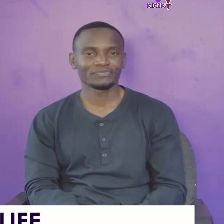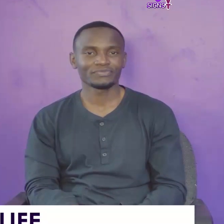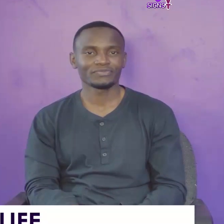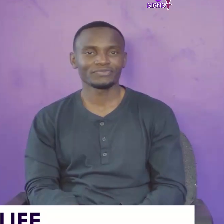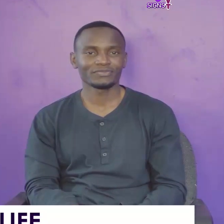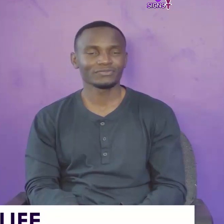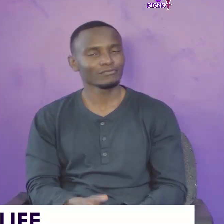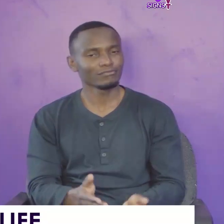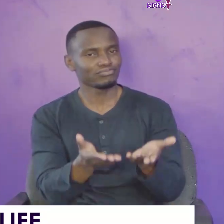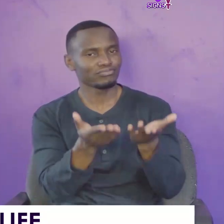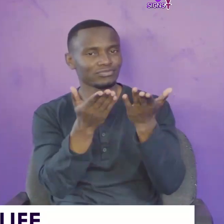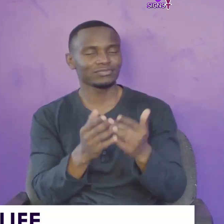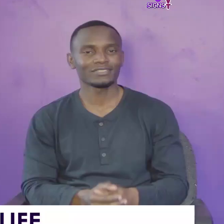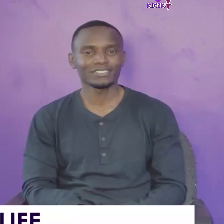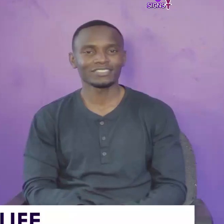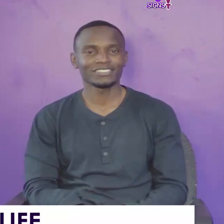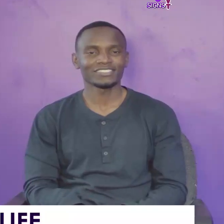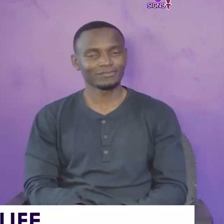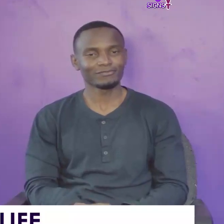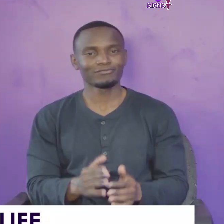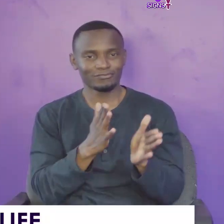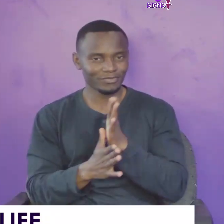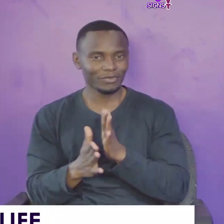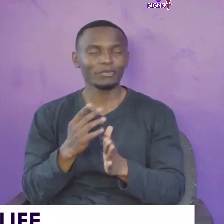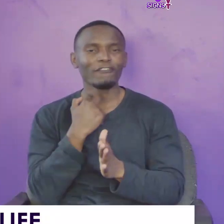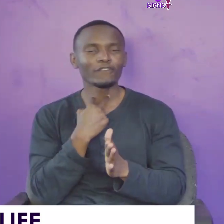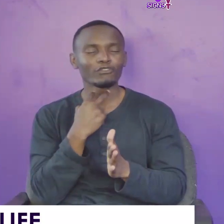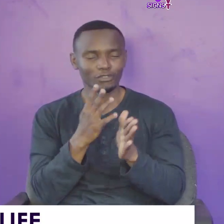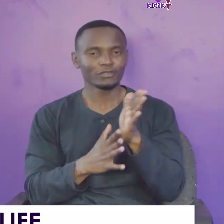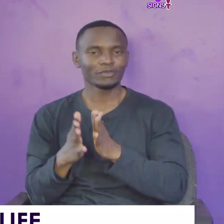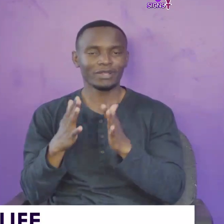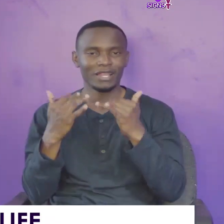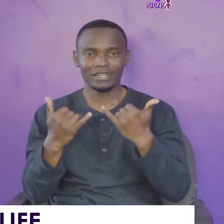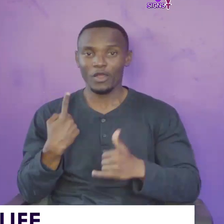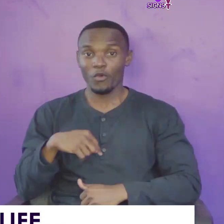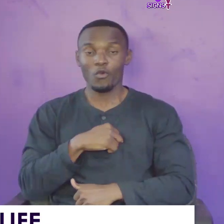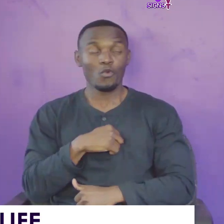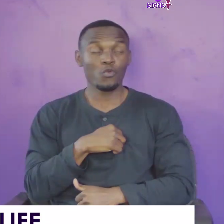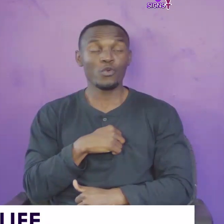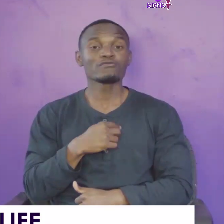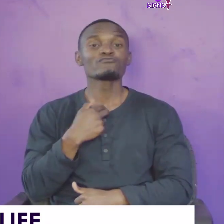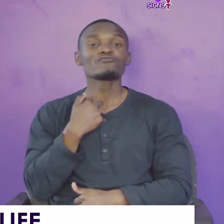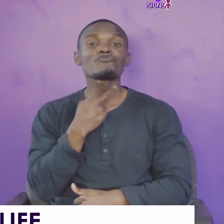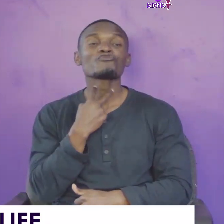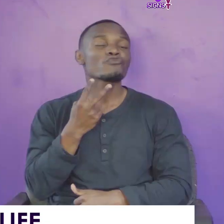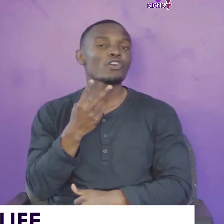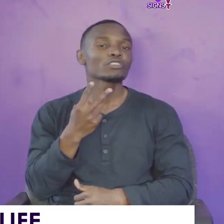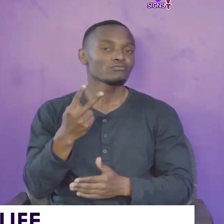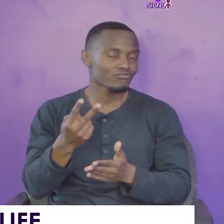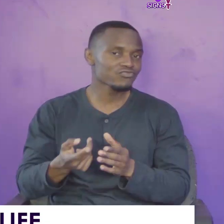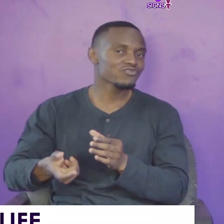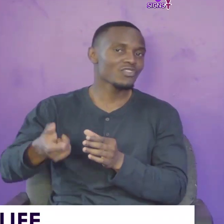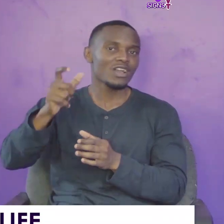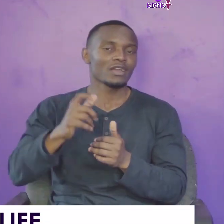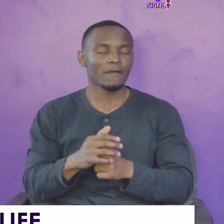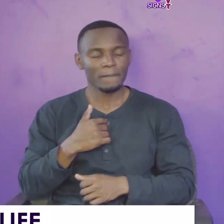will, probably. I want to hear you. Yeah. So let's be loud. All right. I know me and you